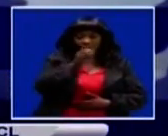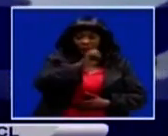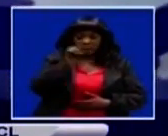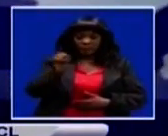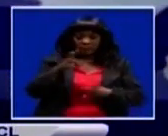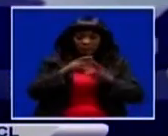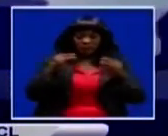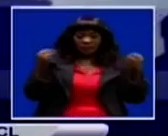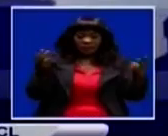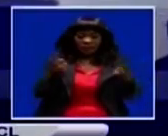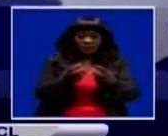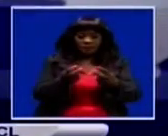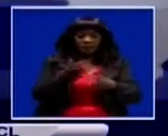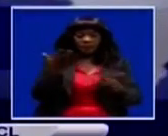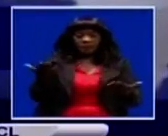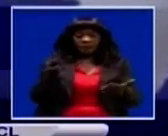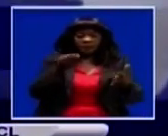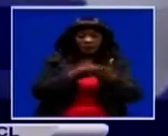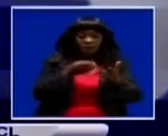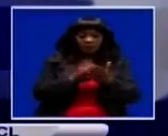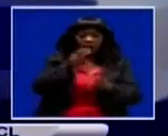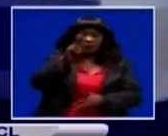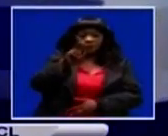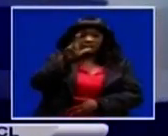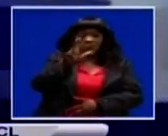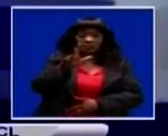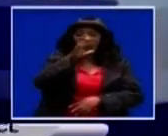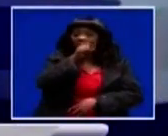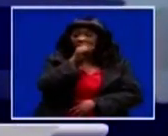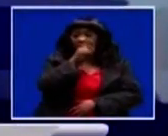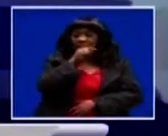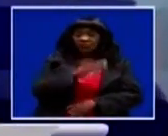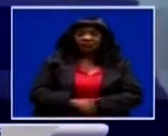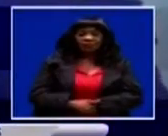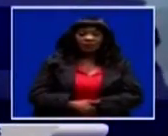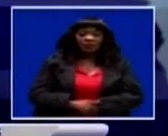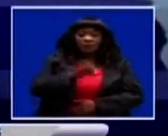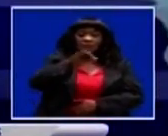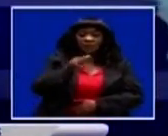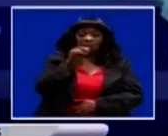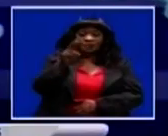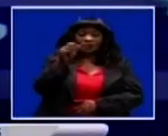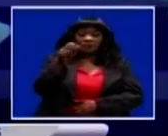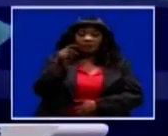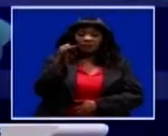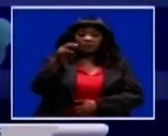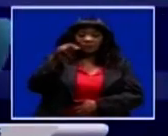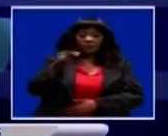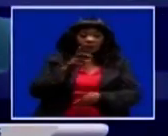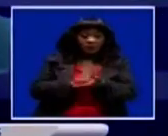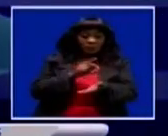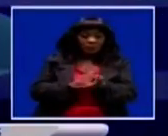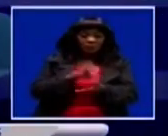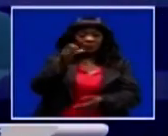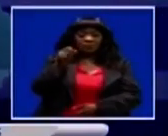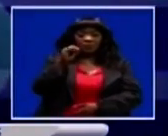Conference, ESAG, slated for February 25th in Livingstone. Justin Akakulubelwa reports that Dr. Sichembe said